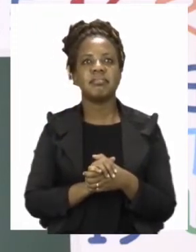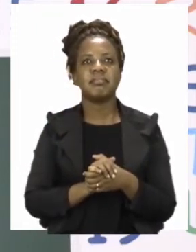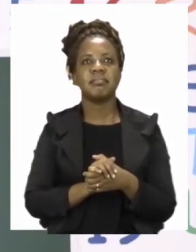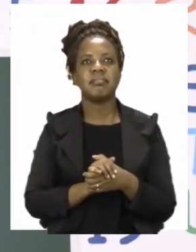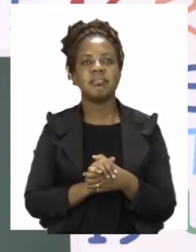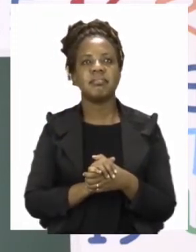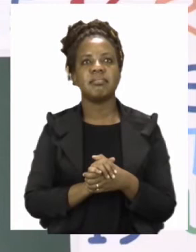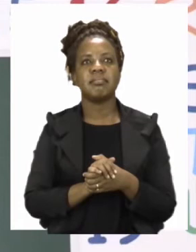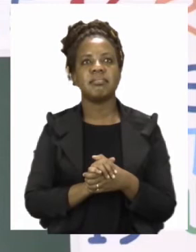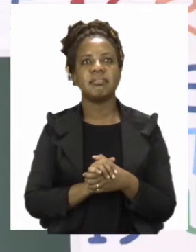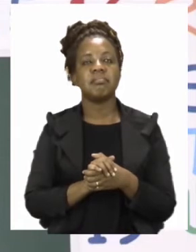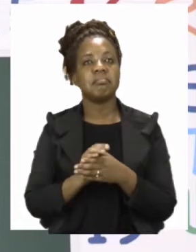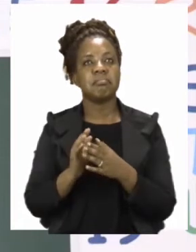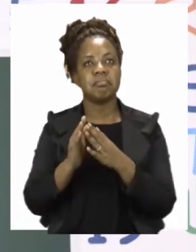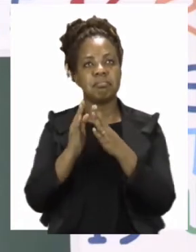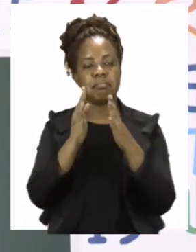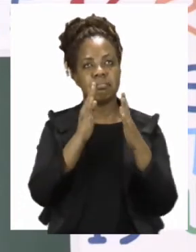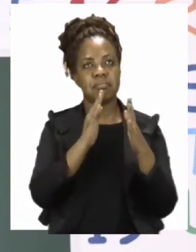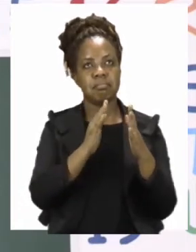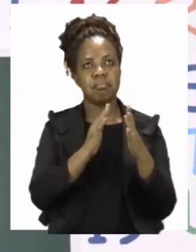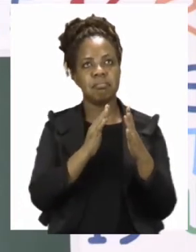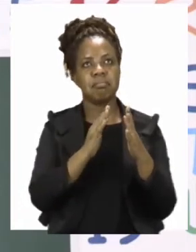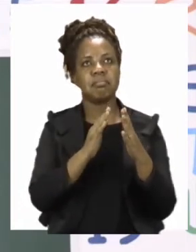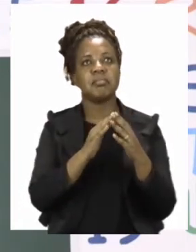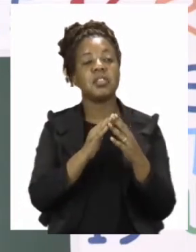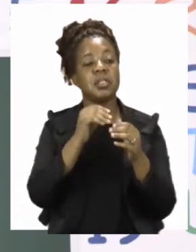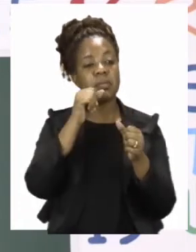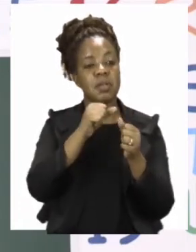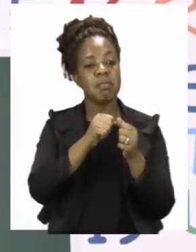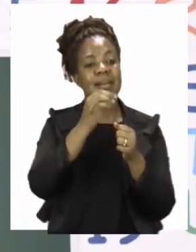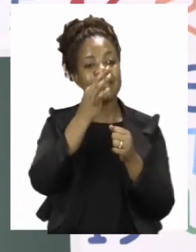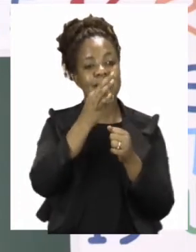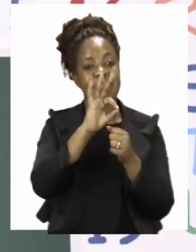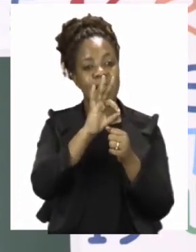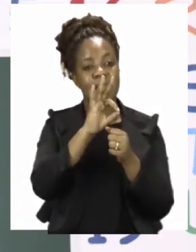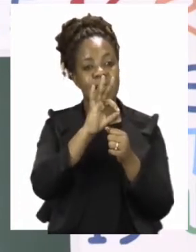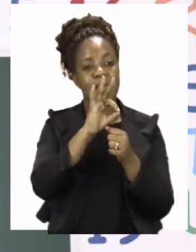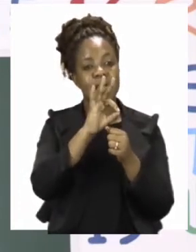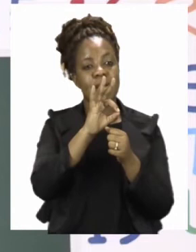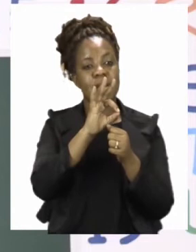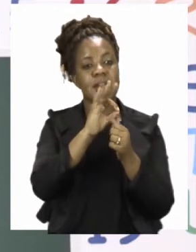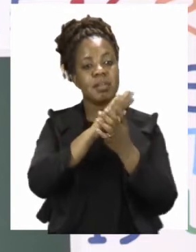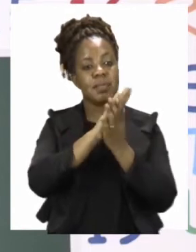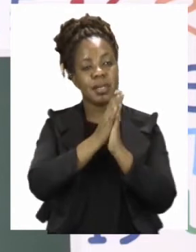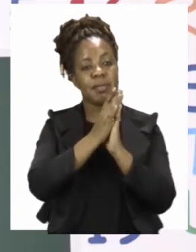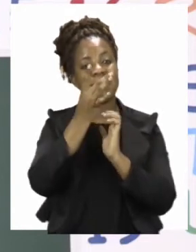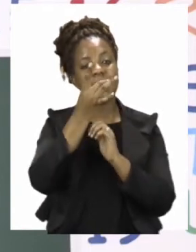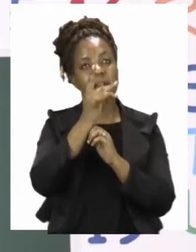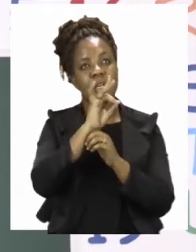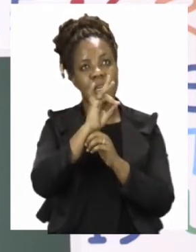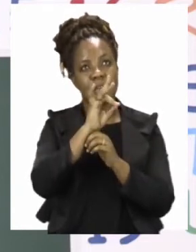8. And then we give that tens 2 units, and it